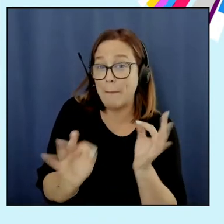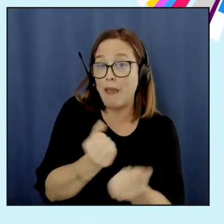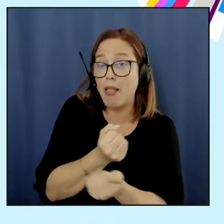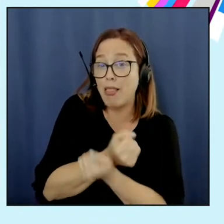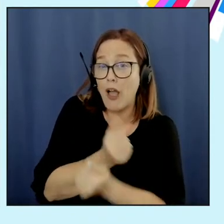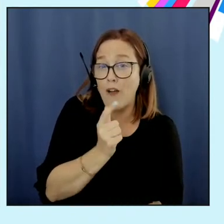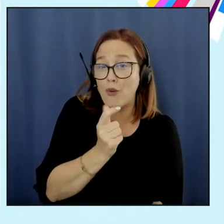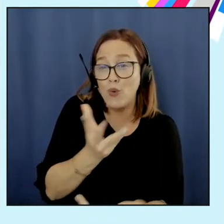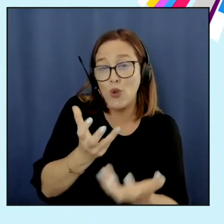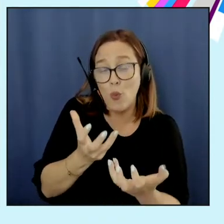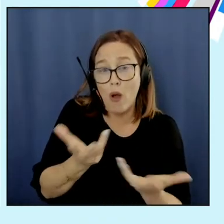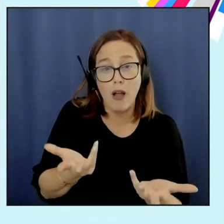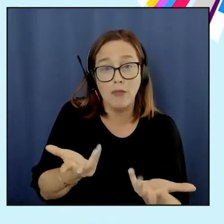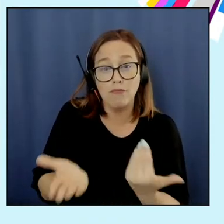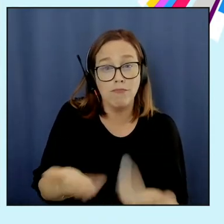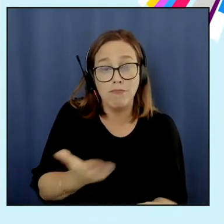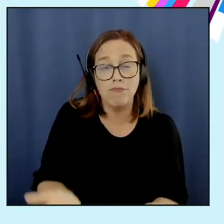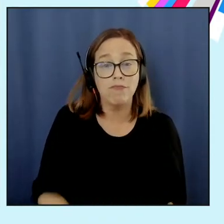to love.